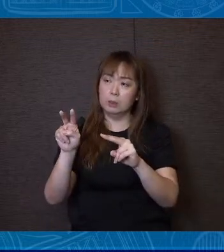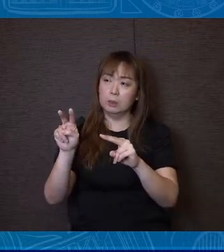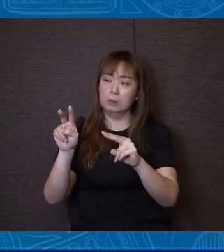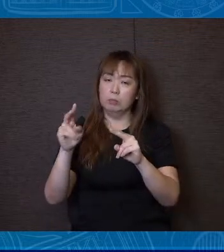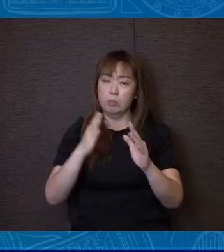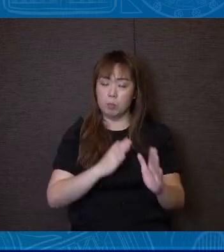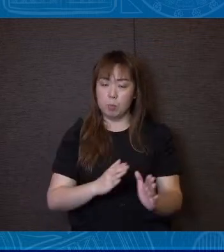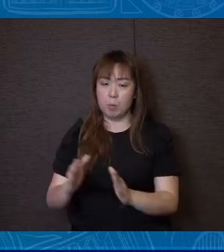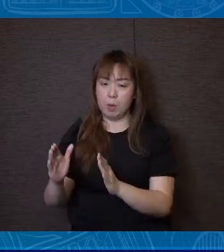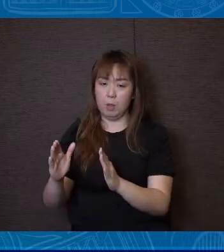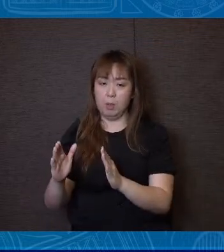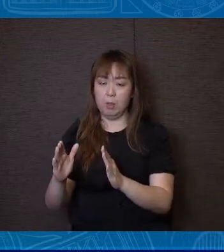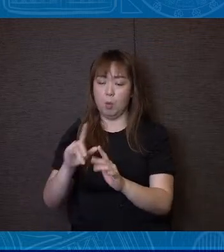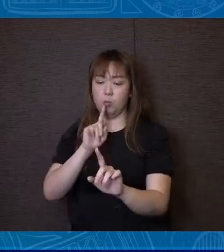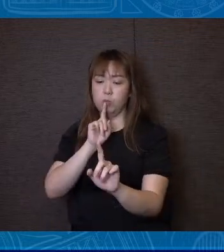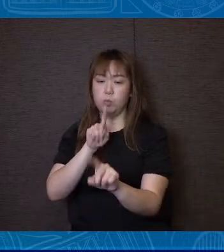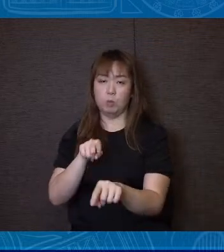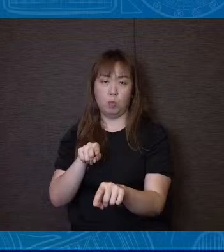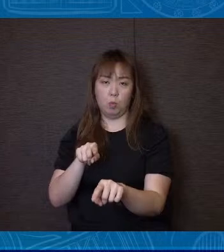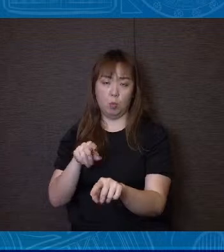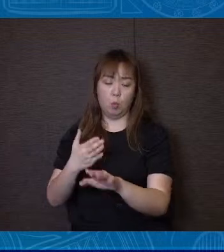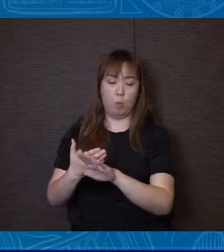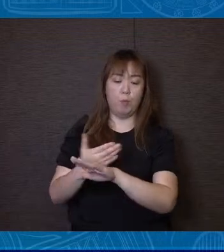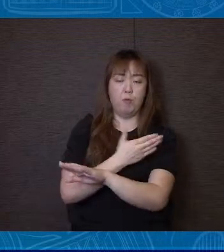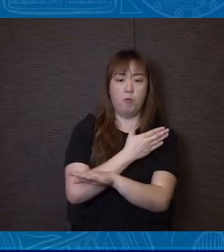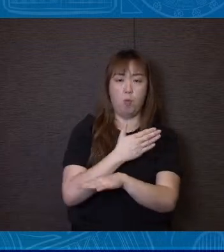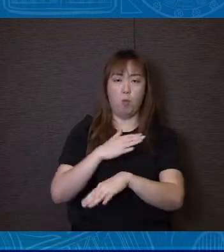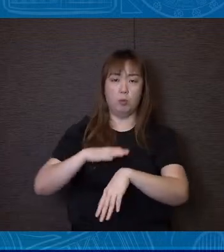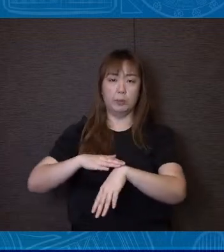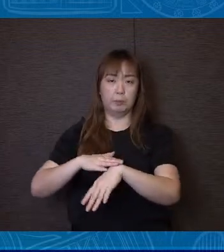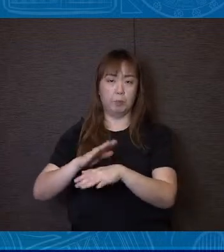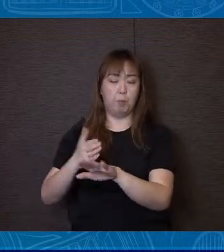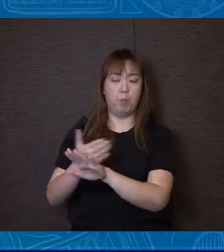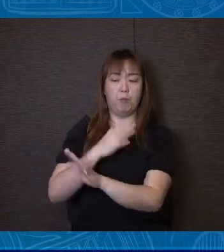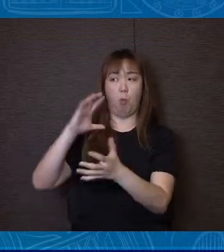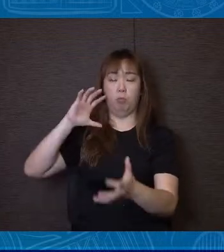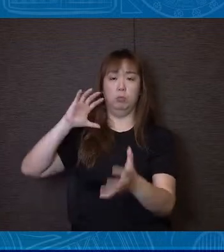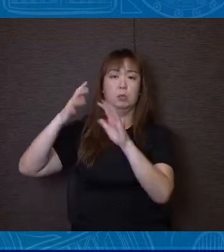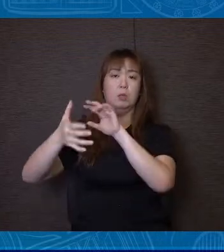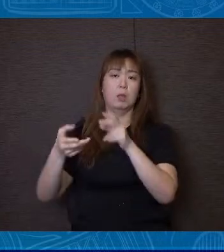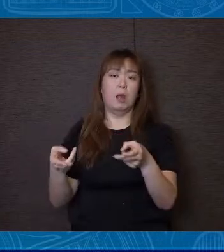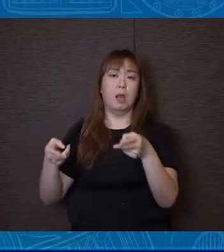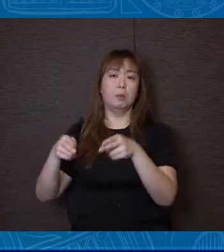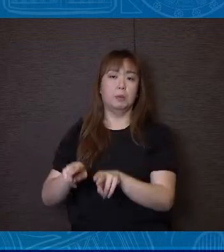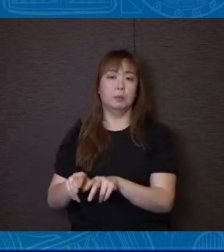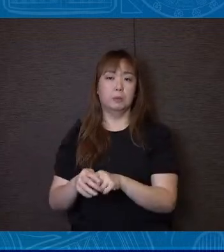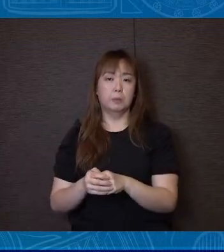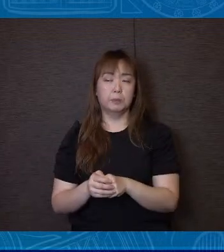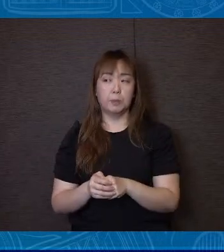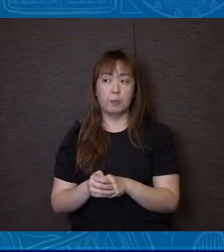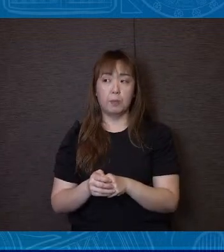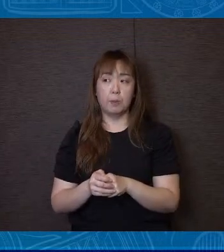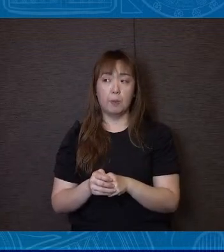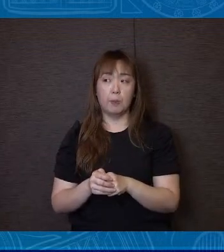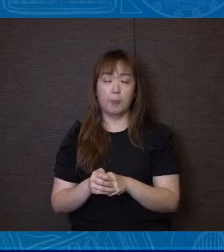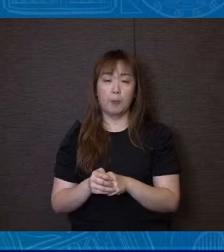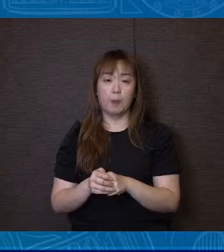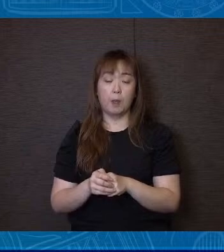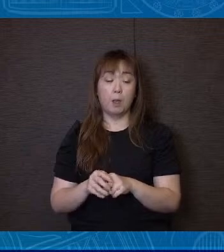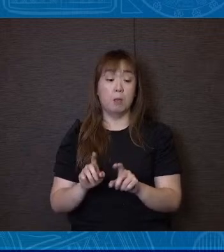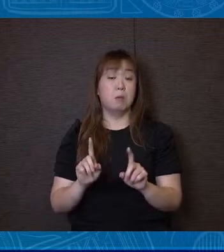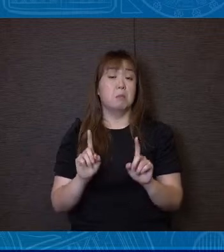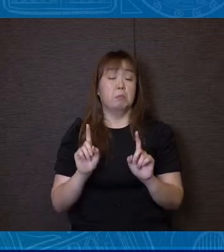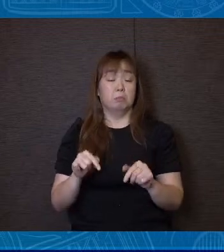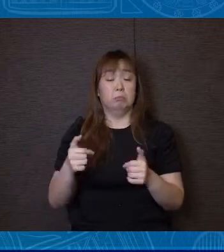prepare, and then respond ahead of the disaster or the catastrophe well ahead. But right now, the climate